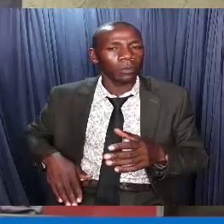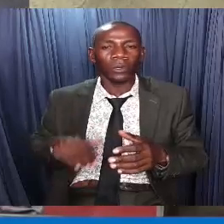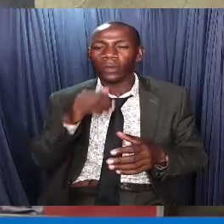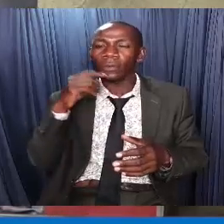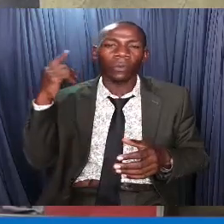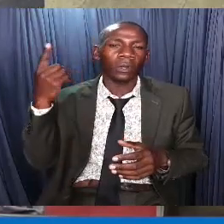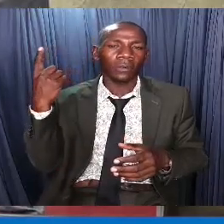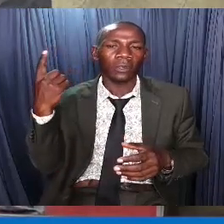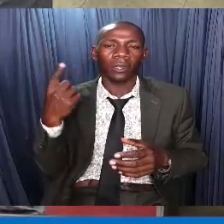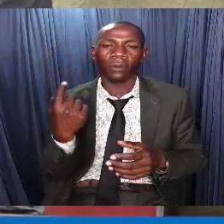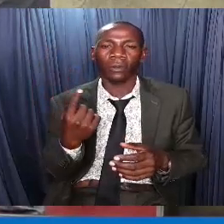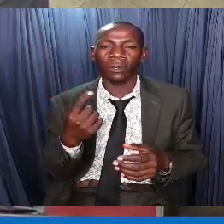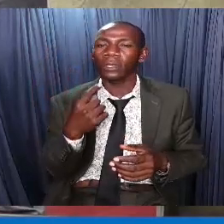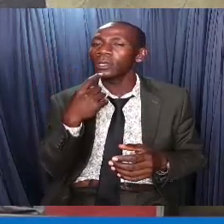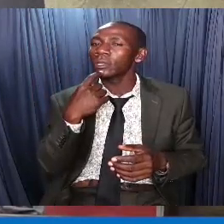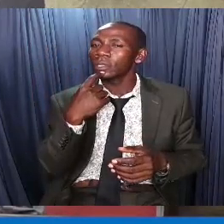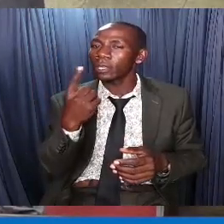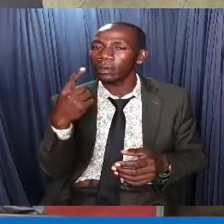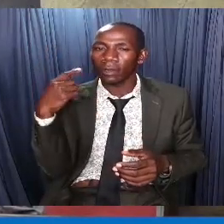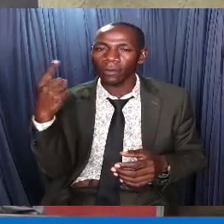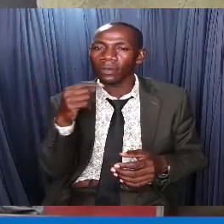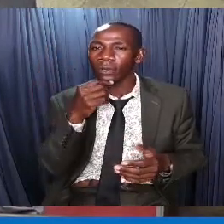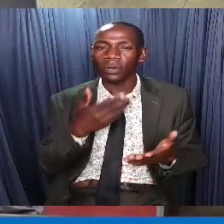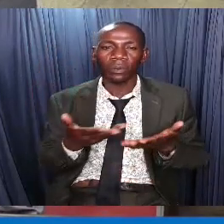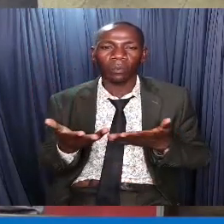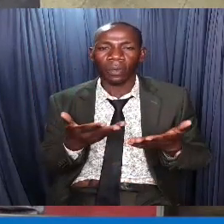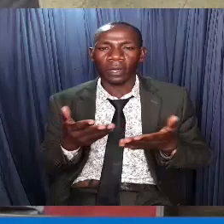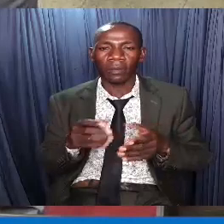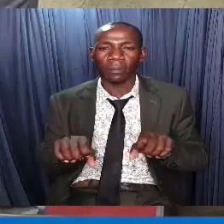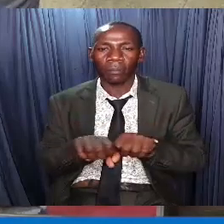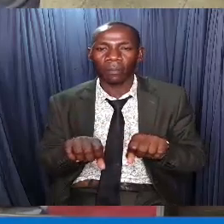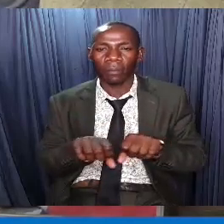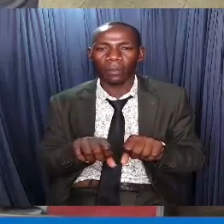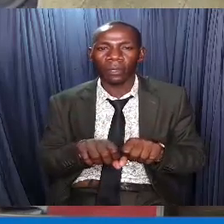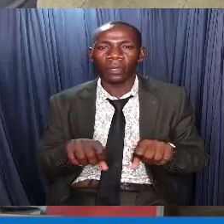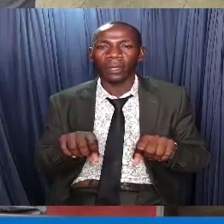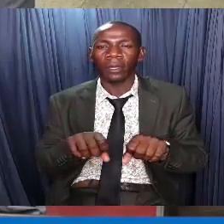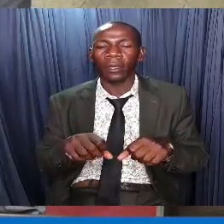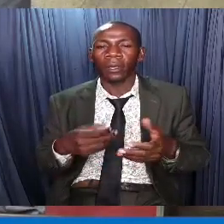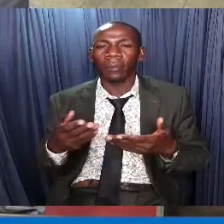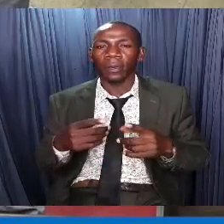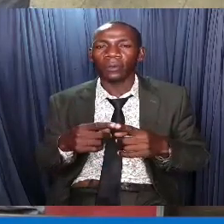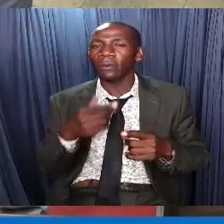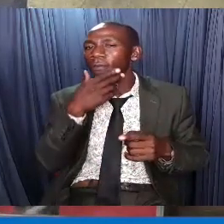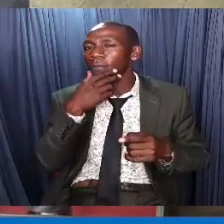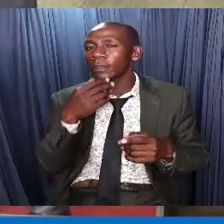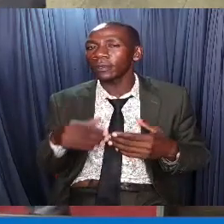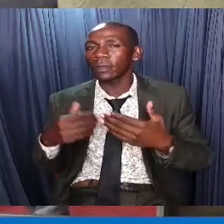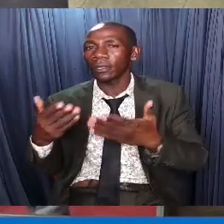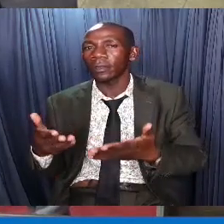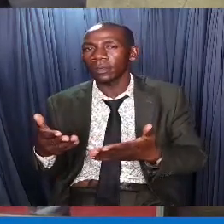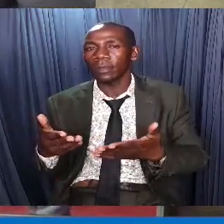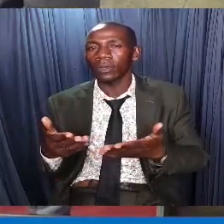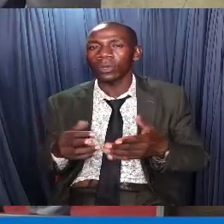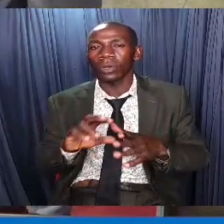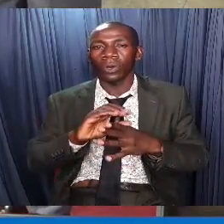In your pocket at least 1000 shillings. Ngoja kwa sema 1000 sitanunua mimi kiatu. I want to buy a shoe. Waacha leo ninunue baba nimpelekee. Let me go and buy for my father. Au